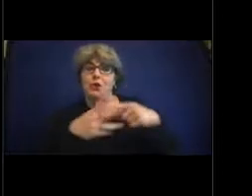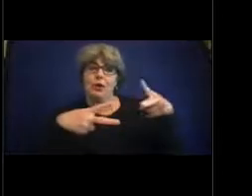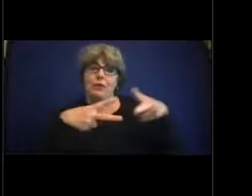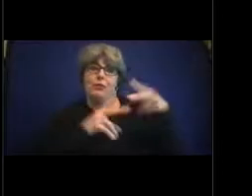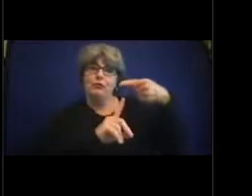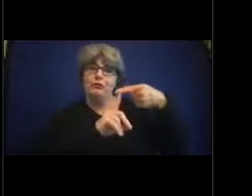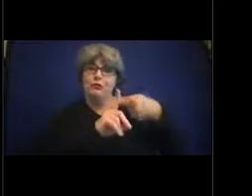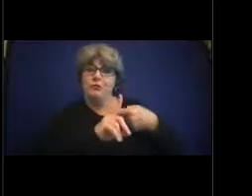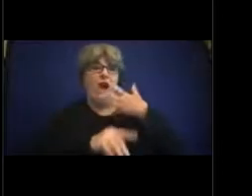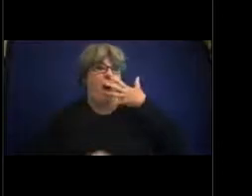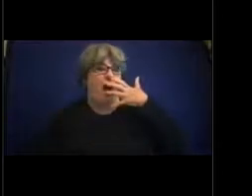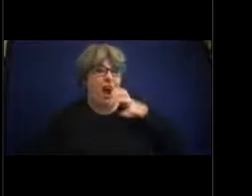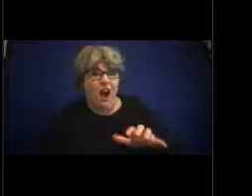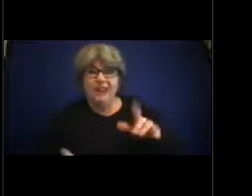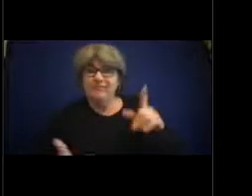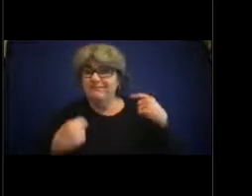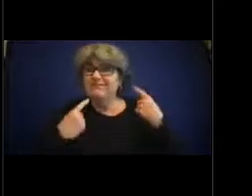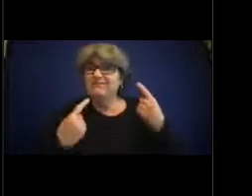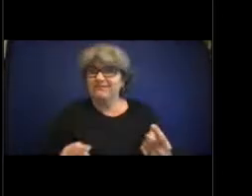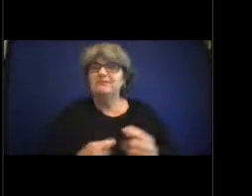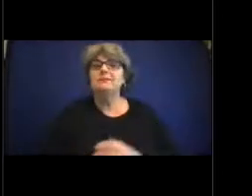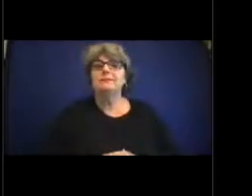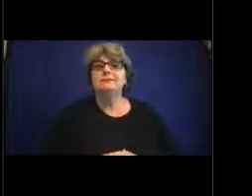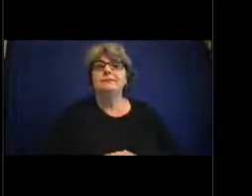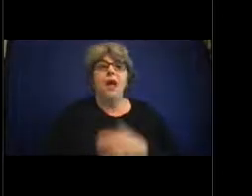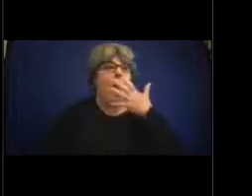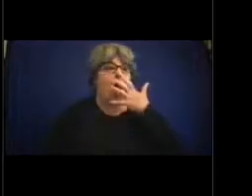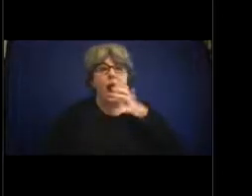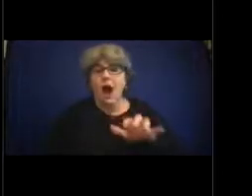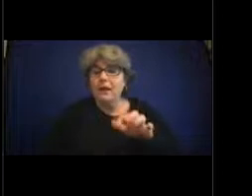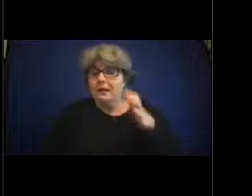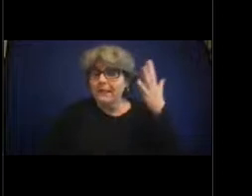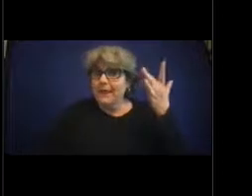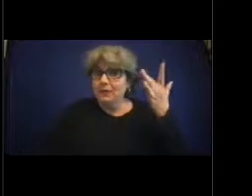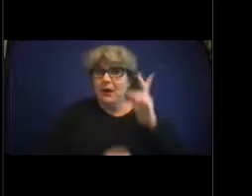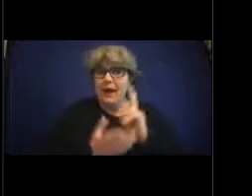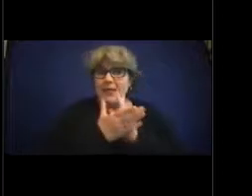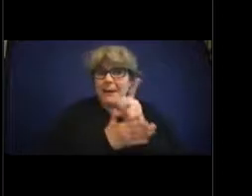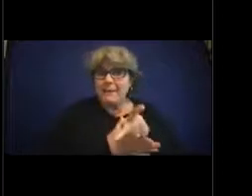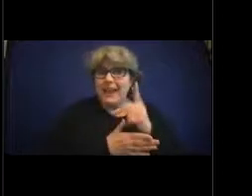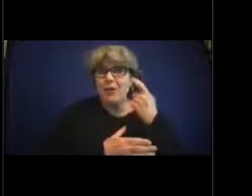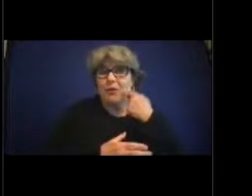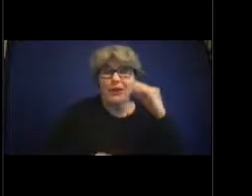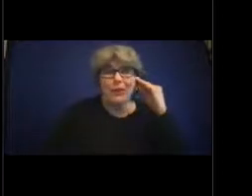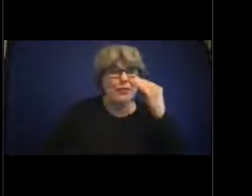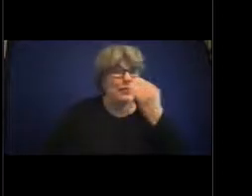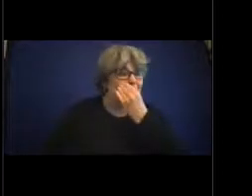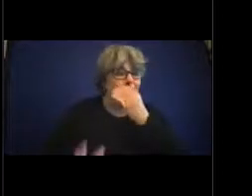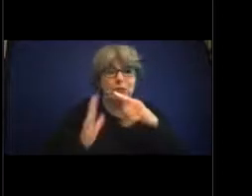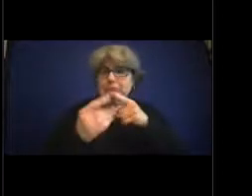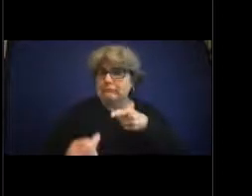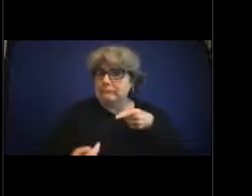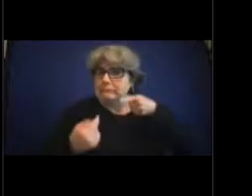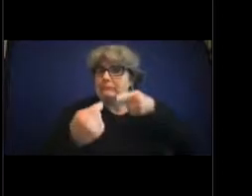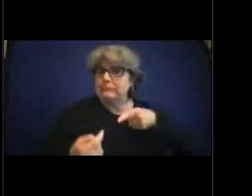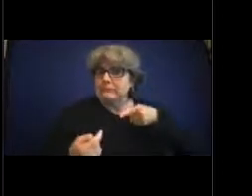the hottest on record. The heat was the reason that the plant in the picture that we saw struggled so